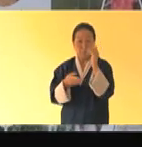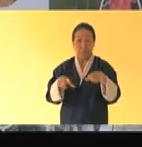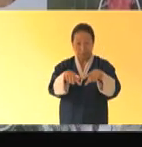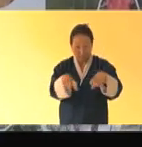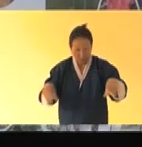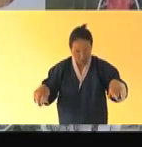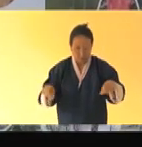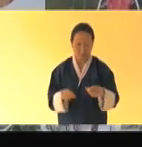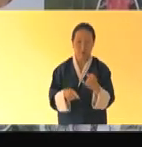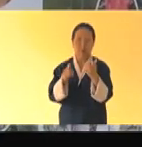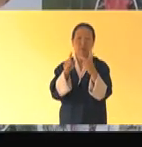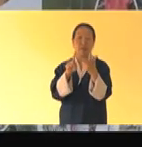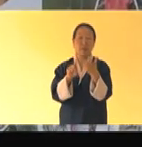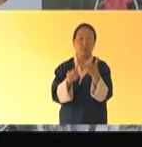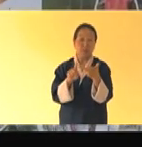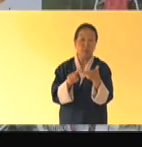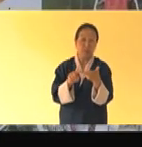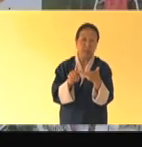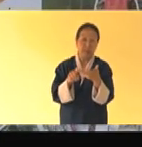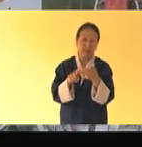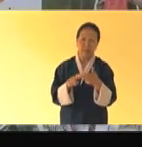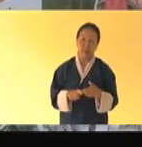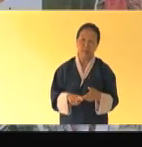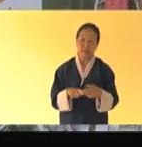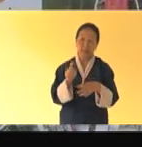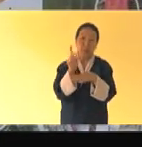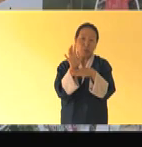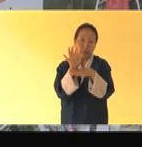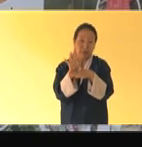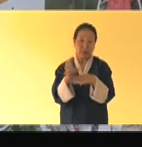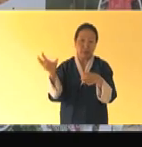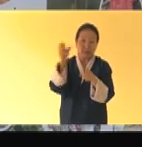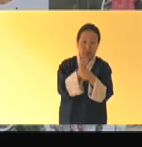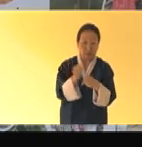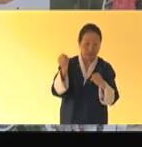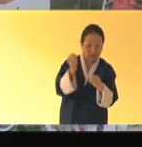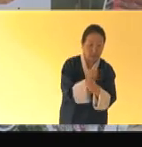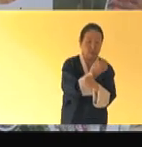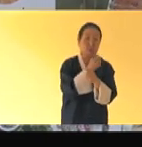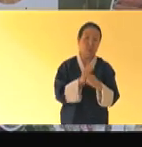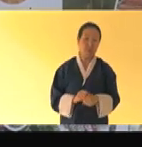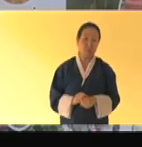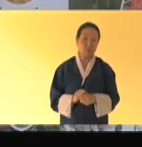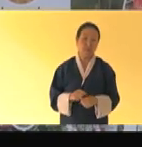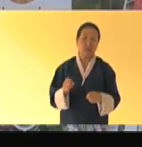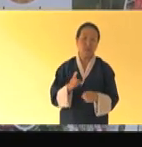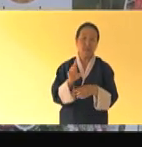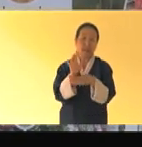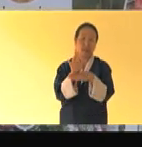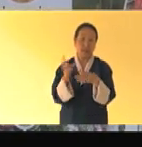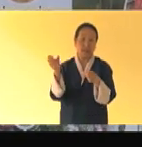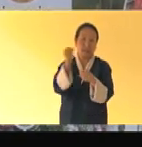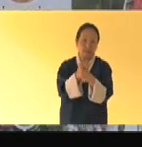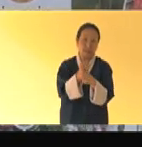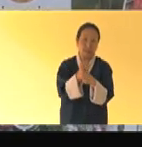a deciduous coniferous tree species, which is large, Larix gravithi. And coming to the invasive plant species, we have